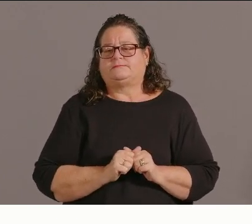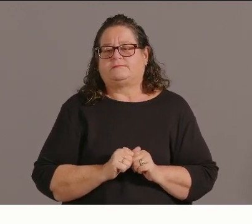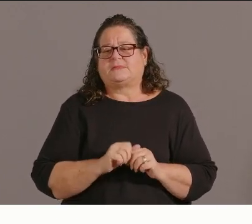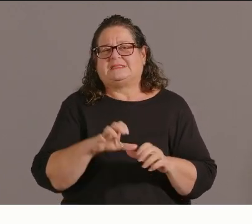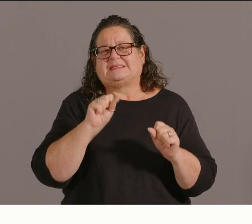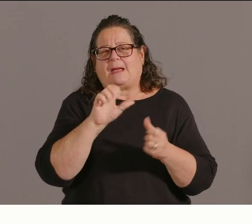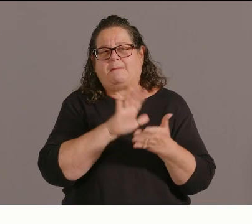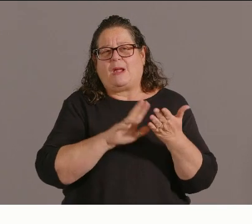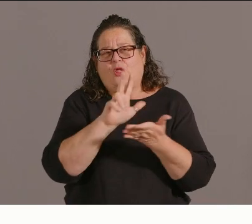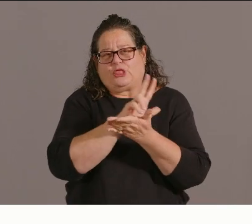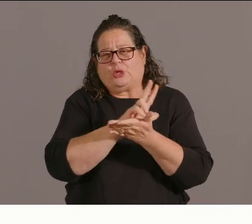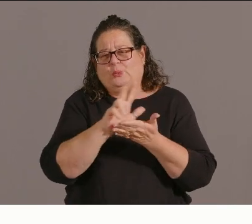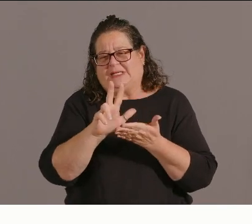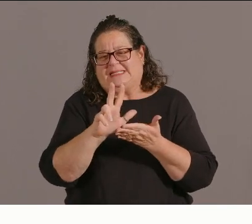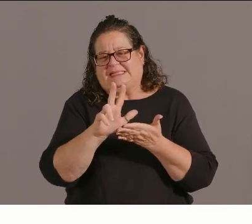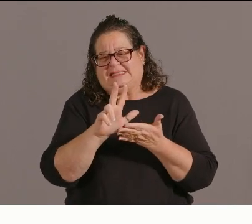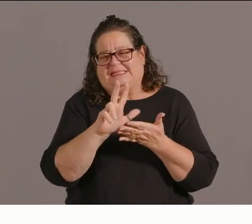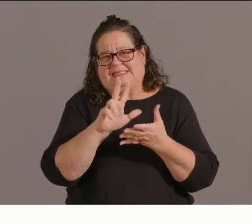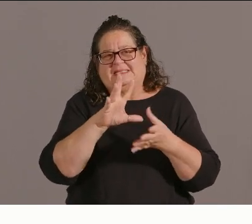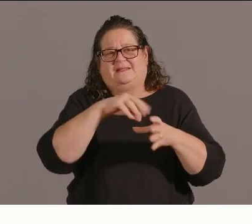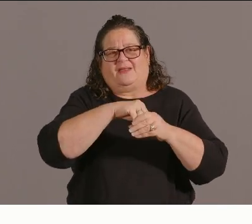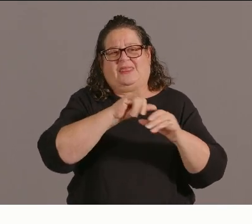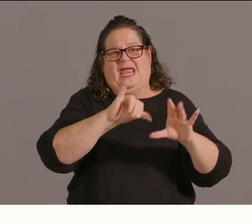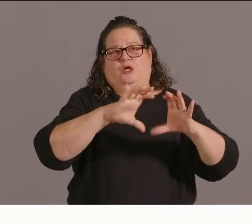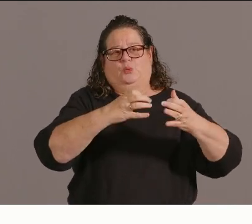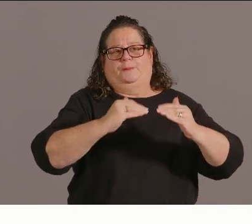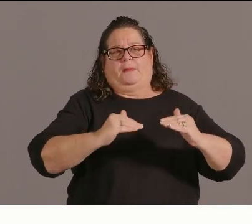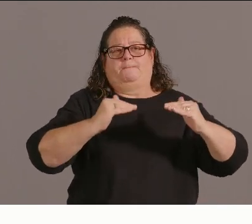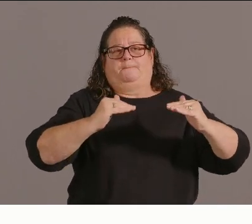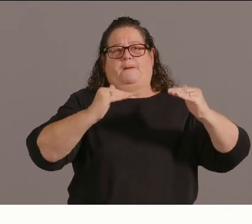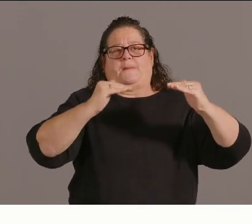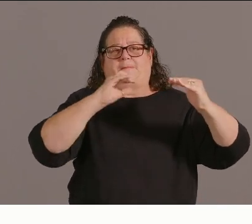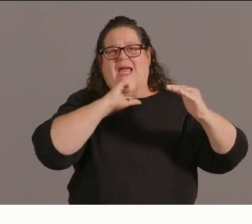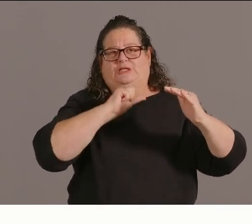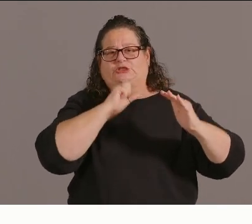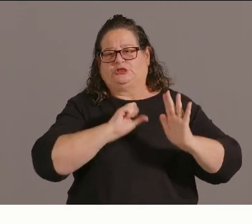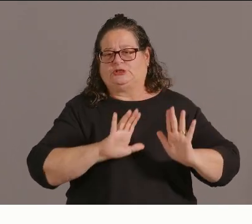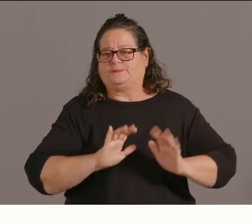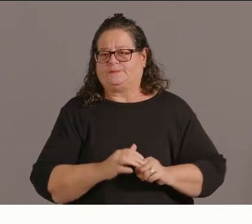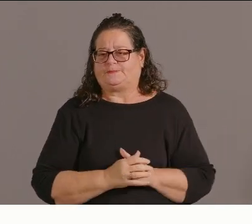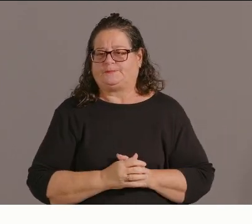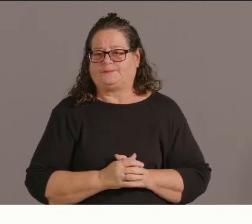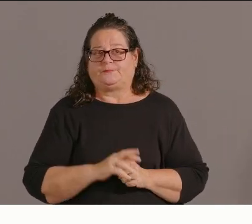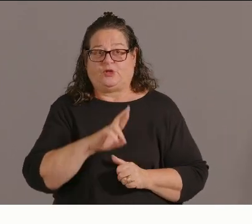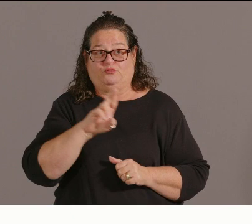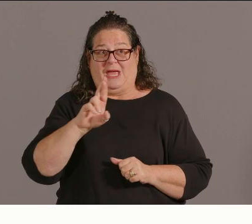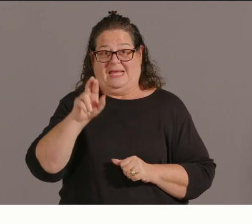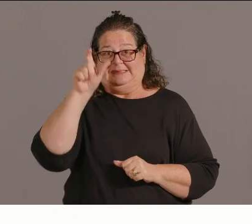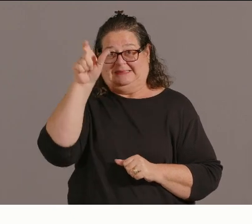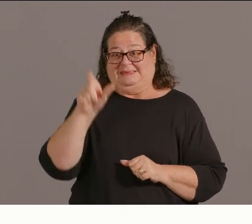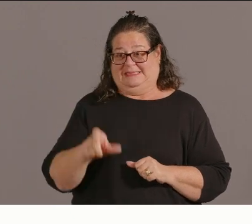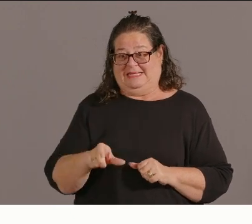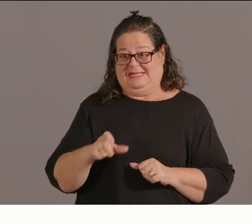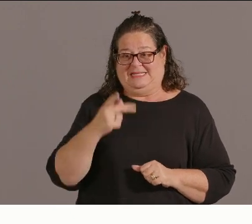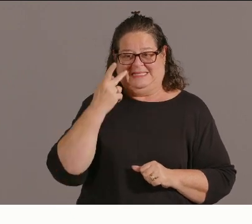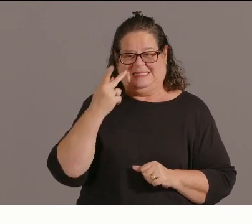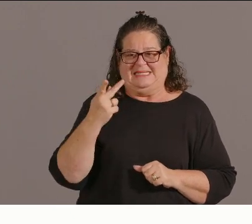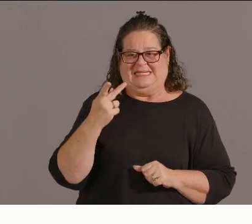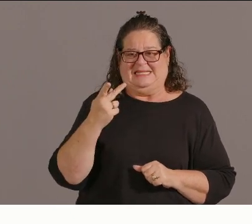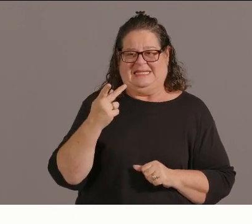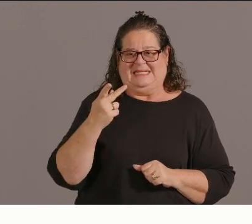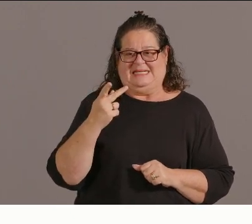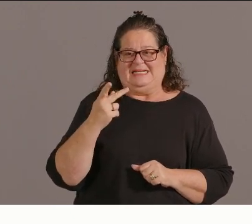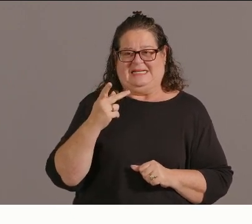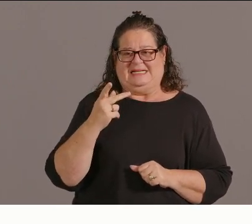at the second column from the right, you can see our estimated coverage of all Arizonans with high-risk conditions that would be